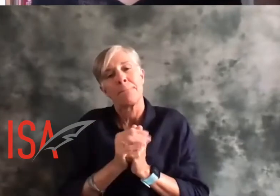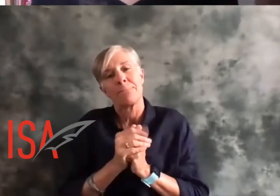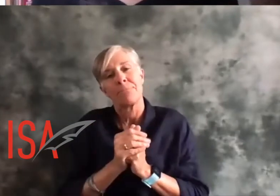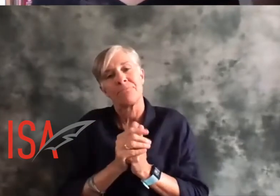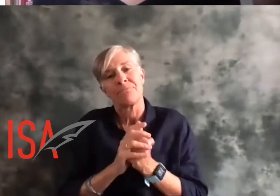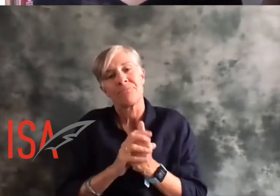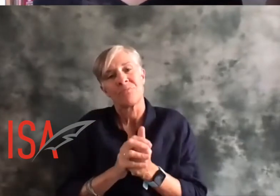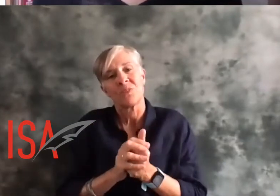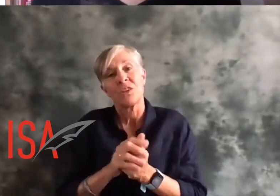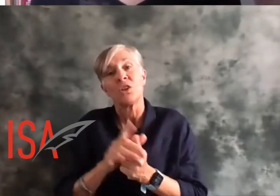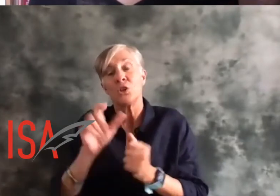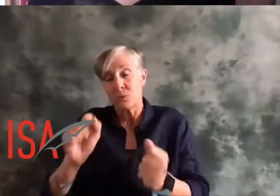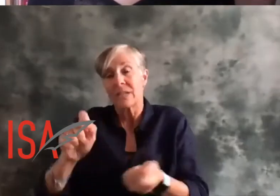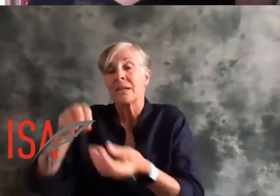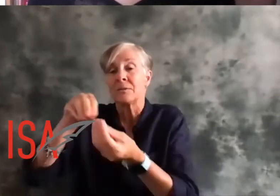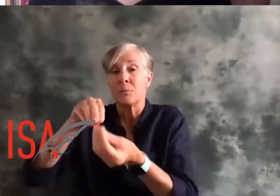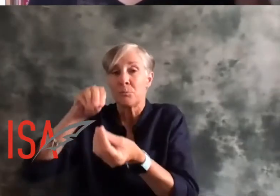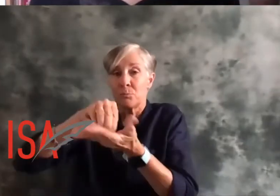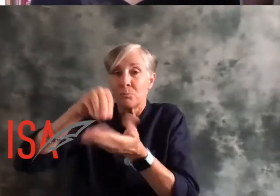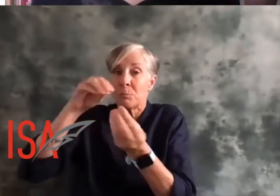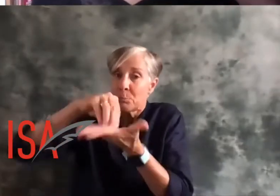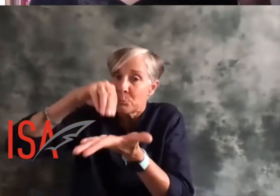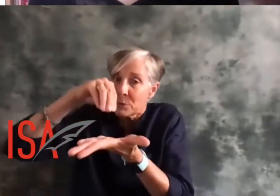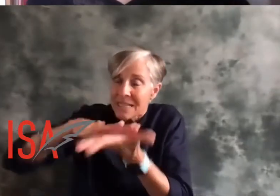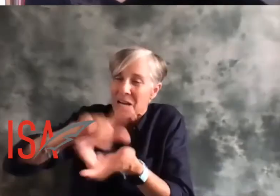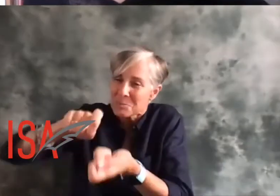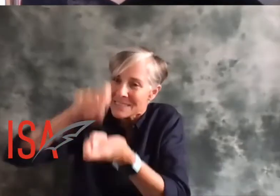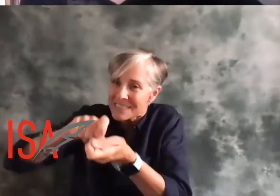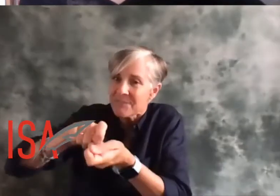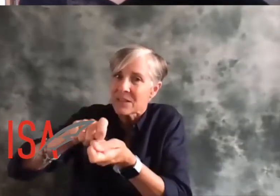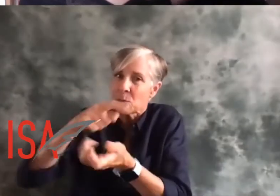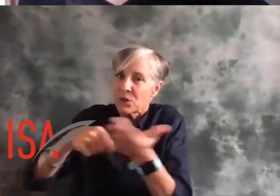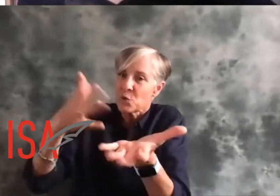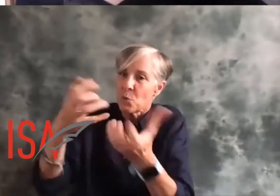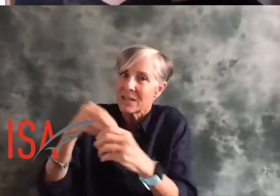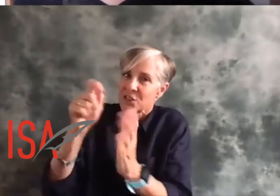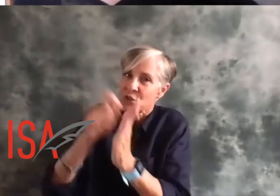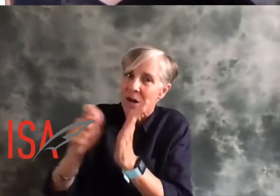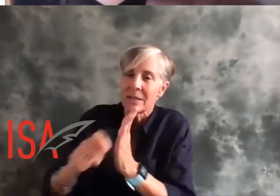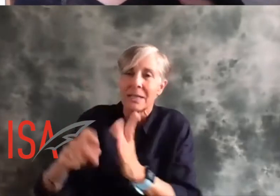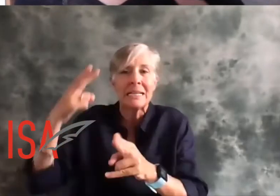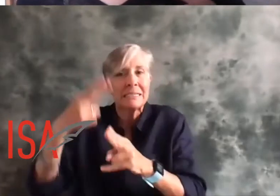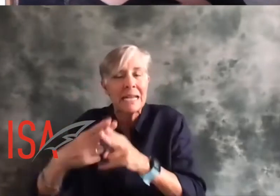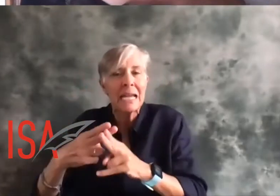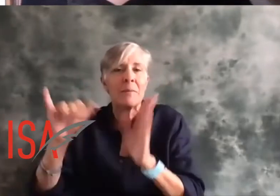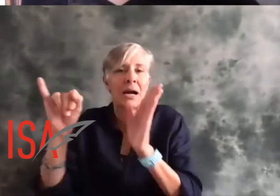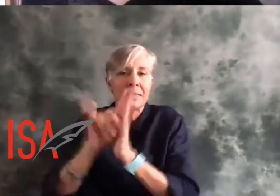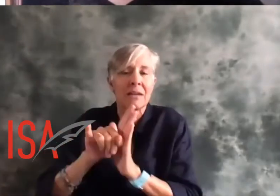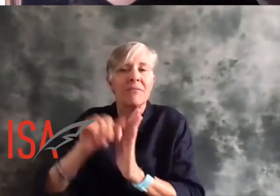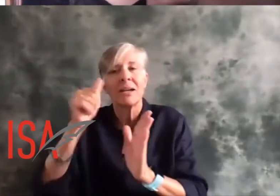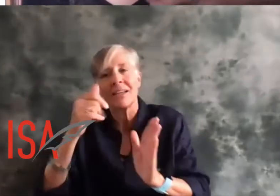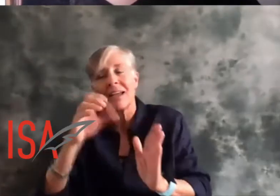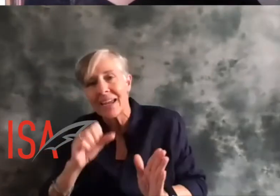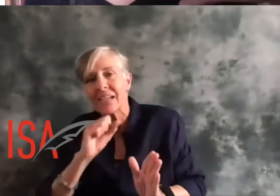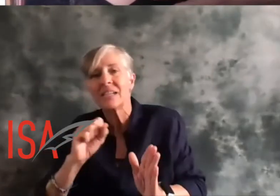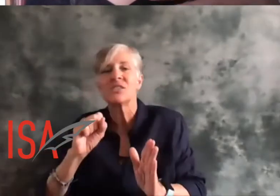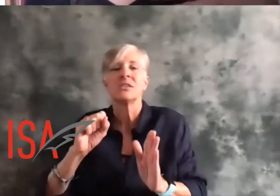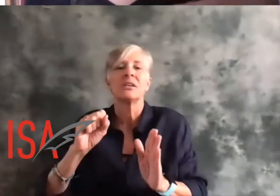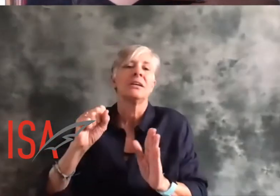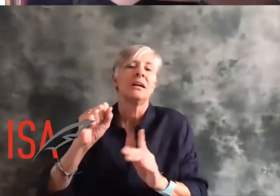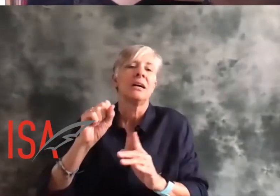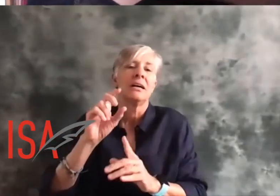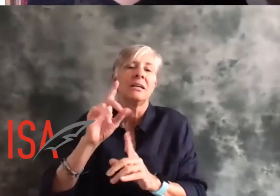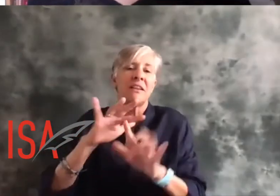use specificity in your writing. There's that argument, and to name and define every single character. But at some point that